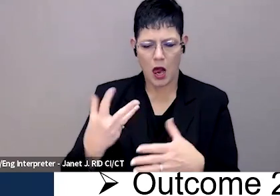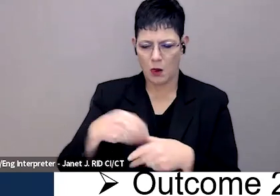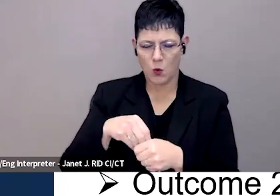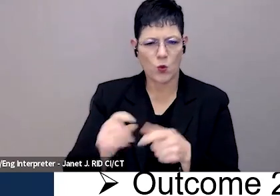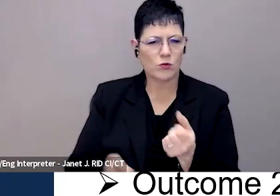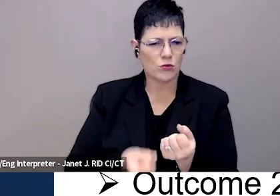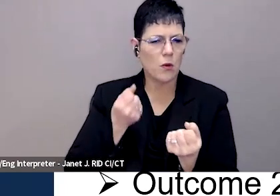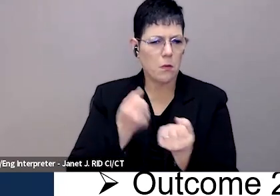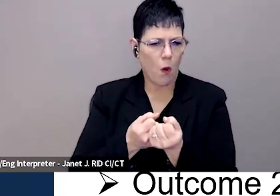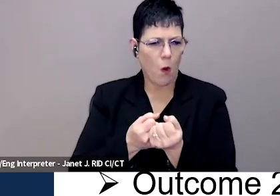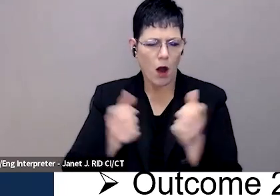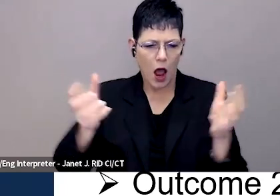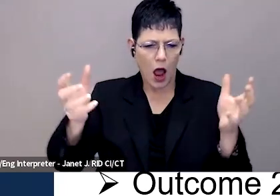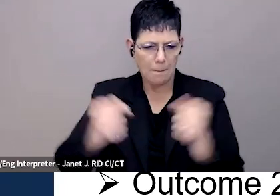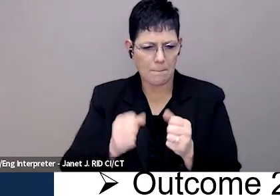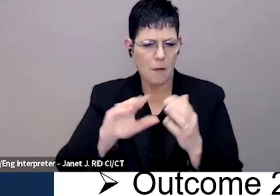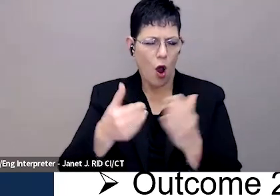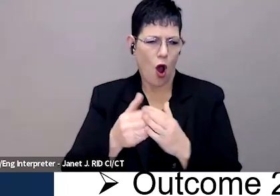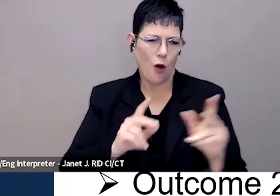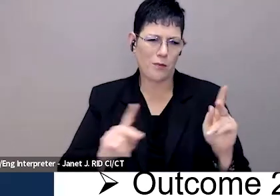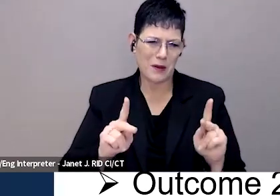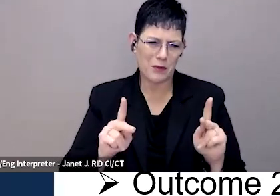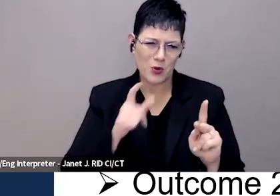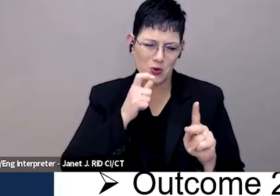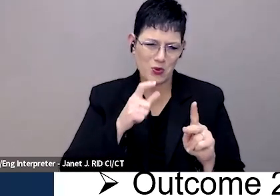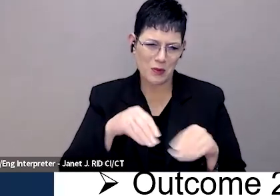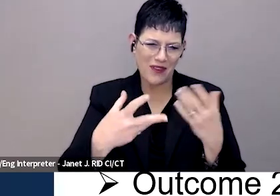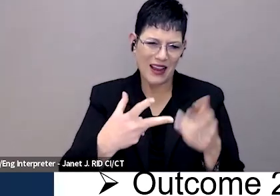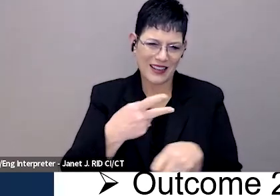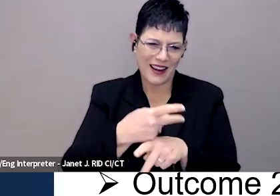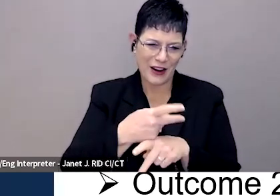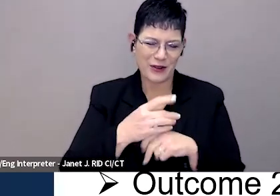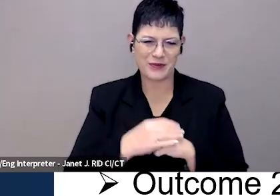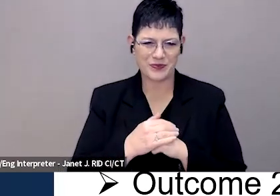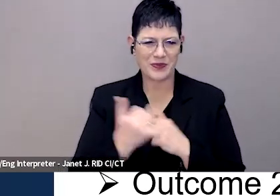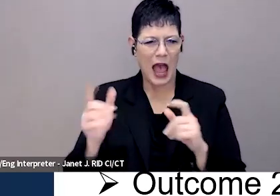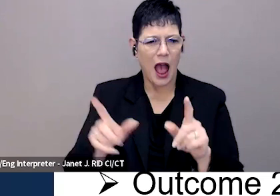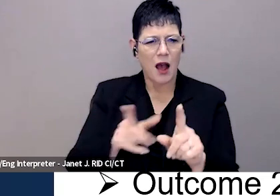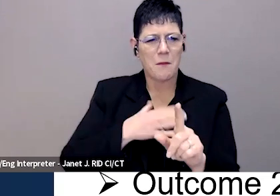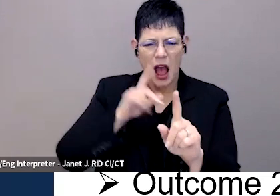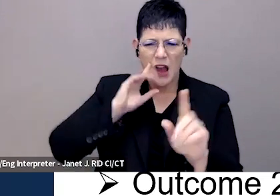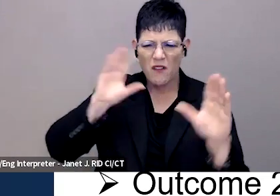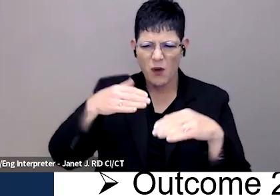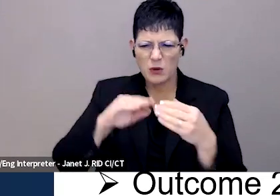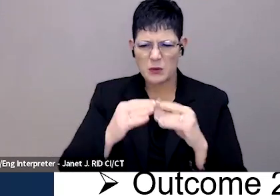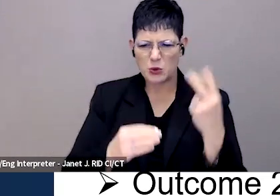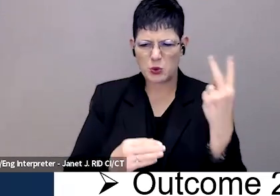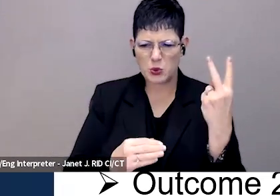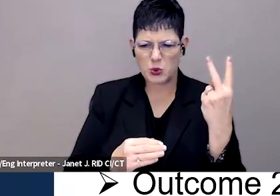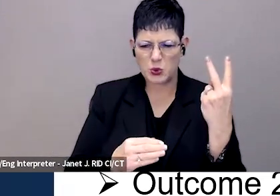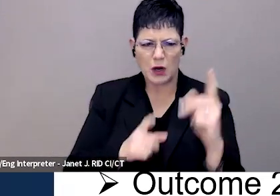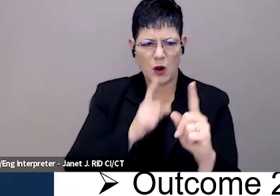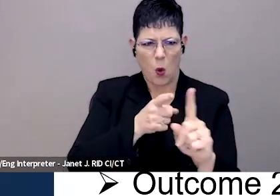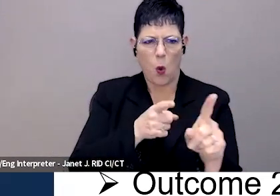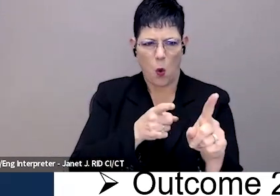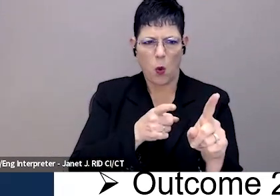and engage our nation's family caregivers. Right now, I'm going to focus specifically on Goal 2 here in terms of advancing partnerships and